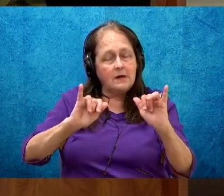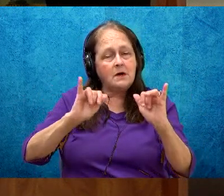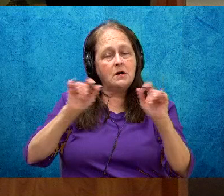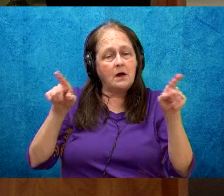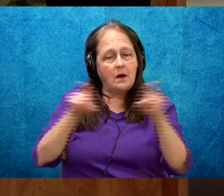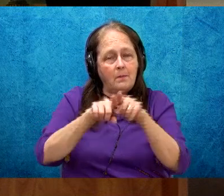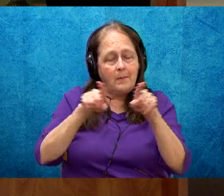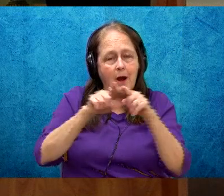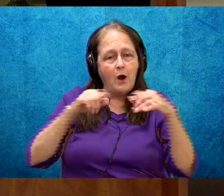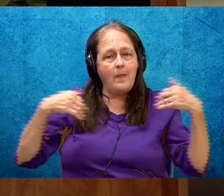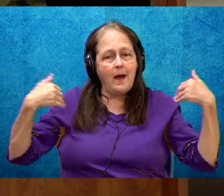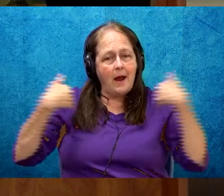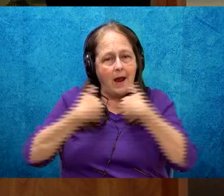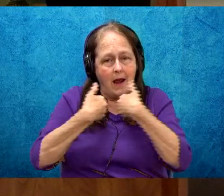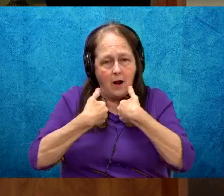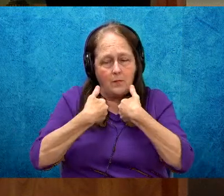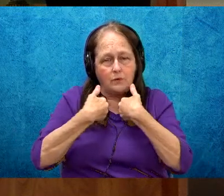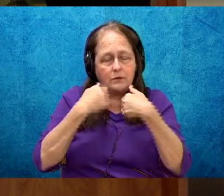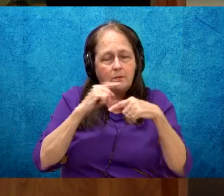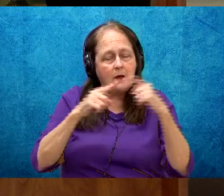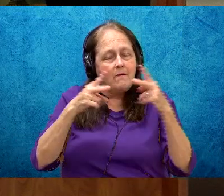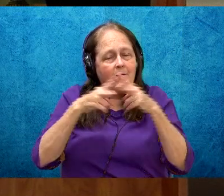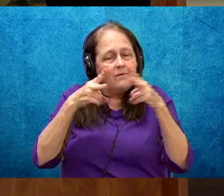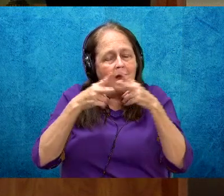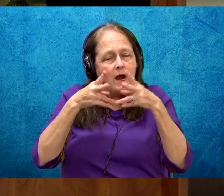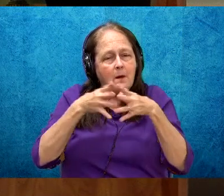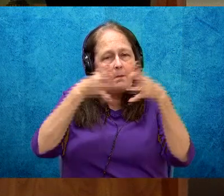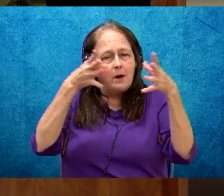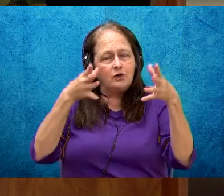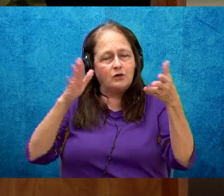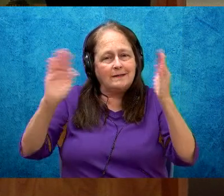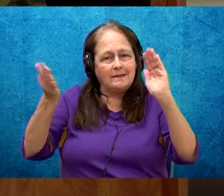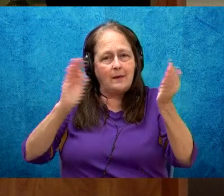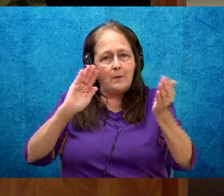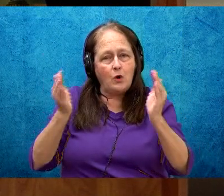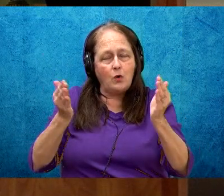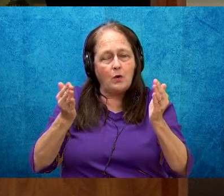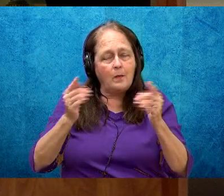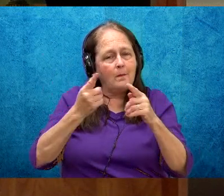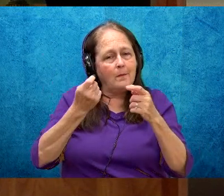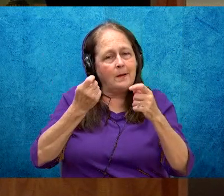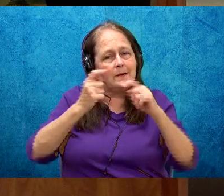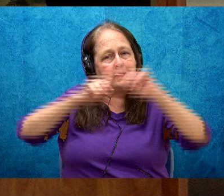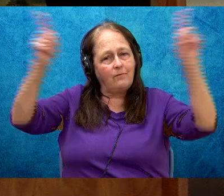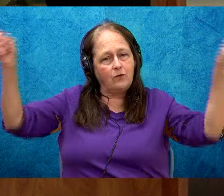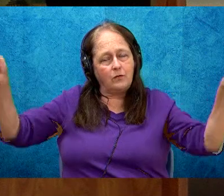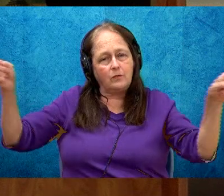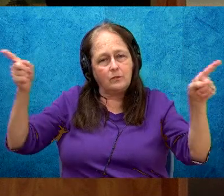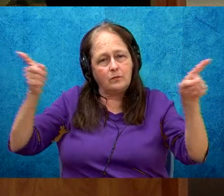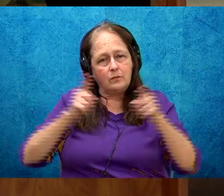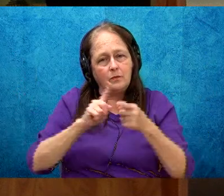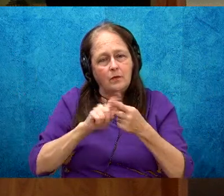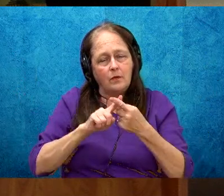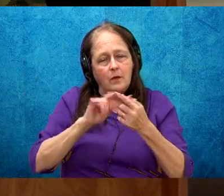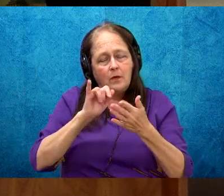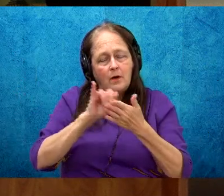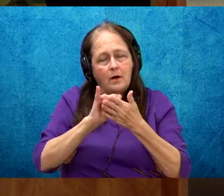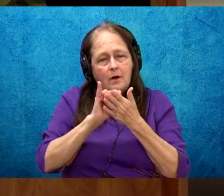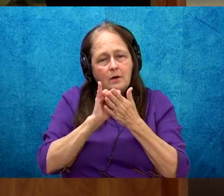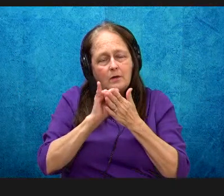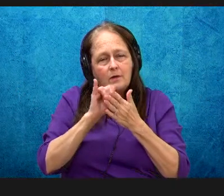two animals. Although they are very similar, they're also very different. Now, when we think about